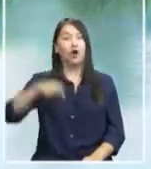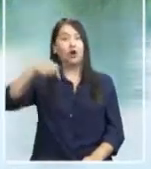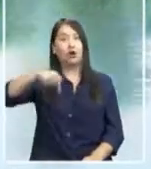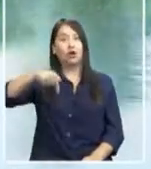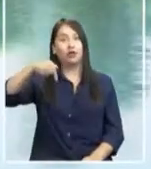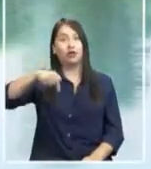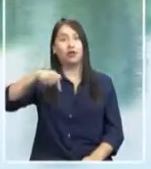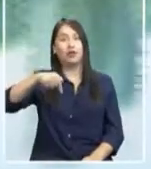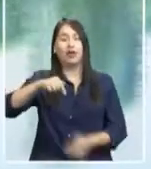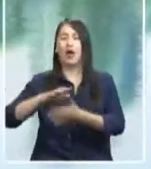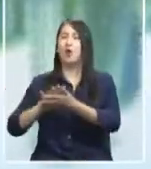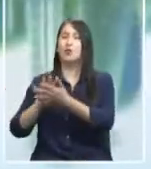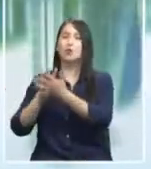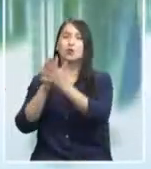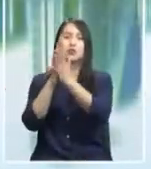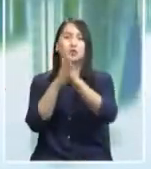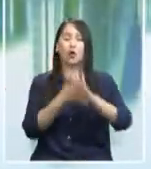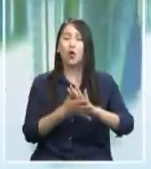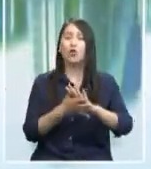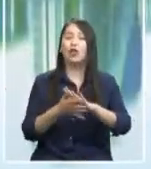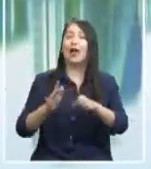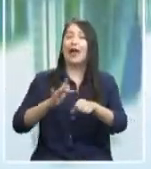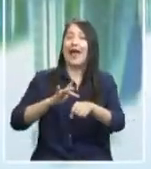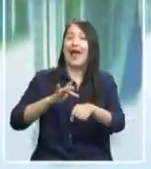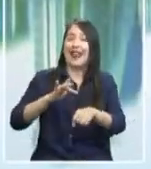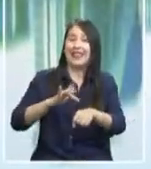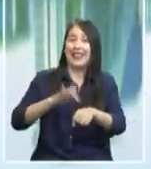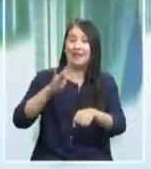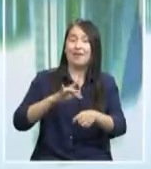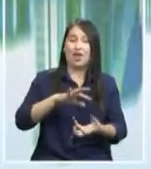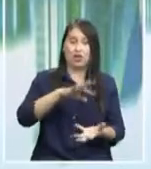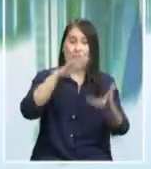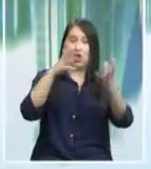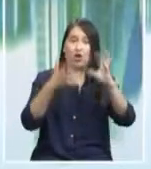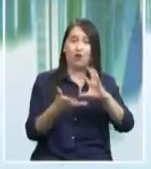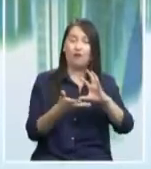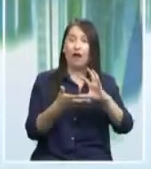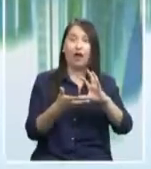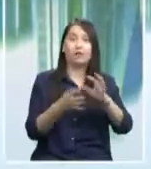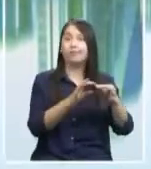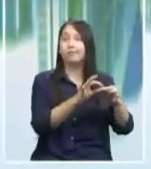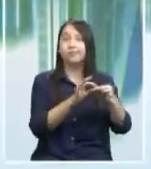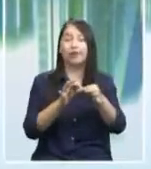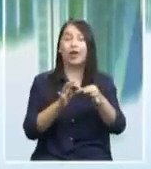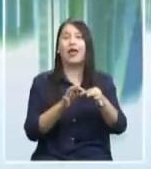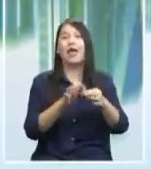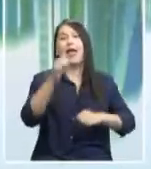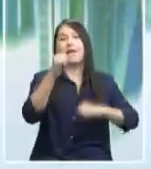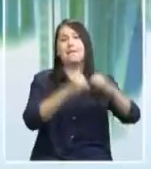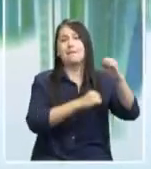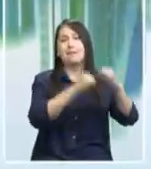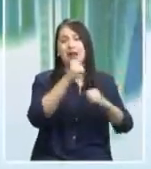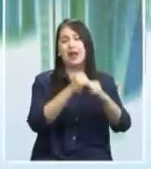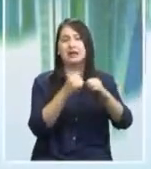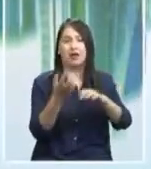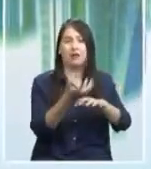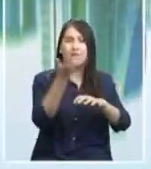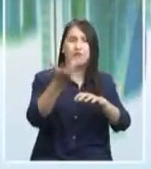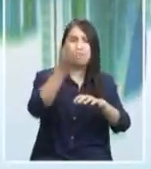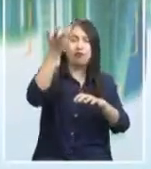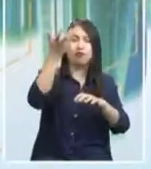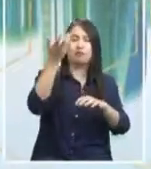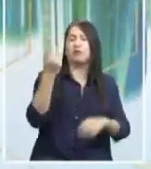global warming is coming from the businesses, but we don't care. We go on fossil fuel every day, fossil